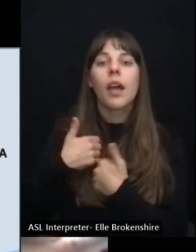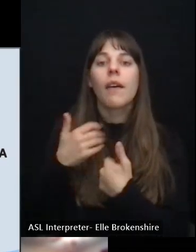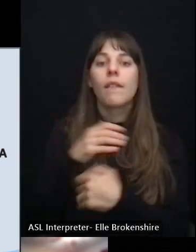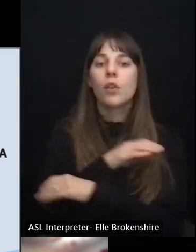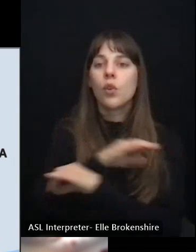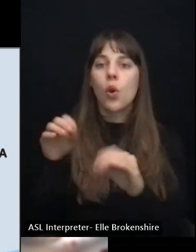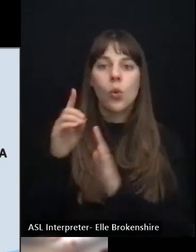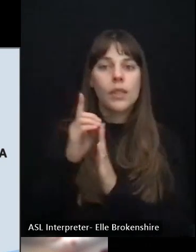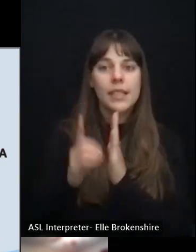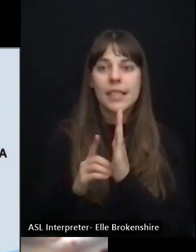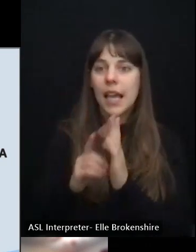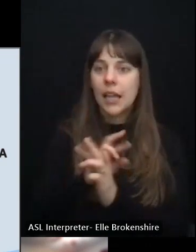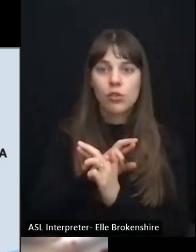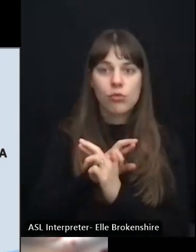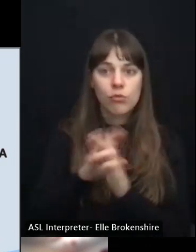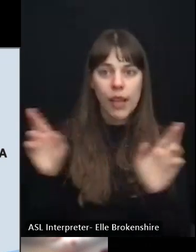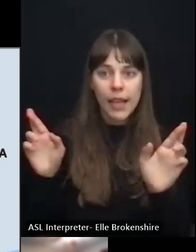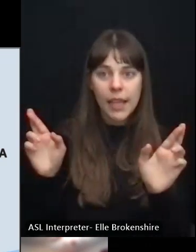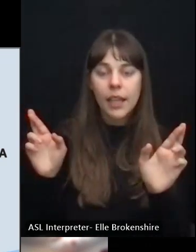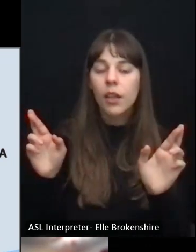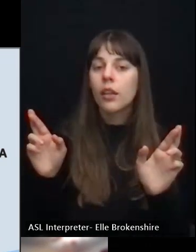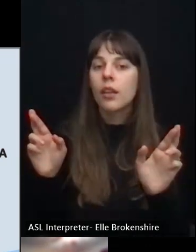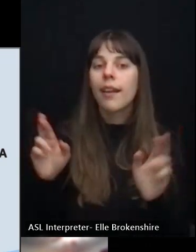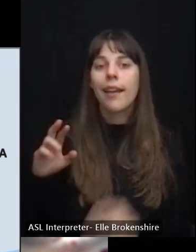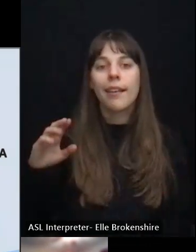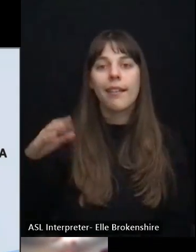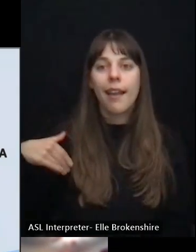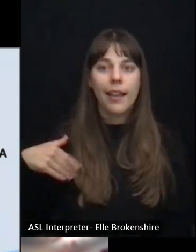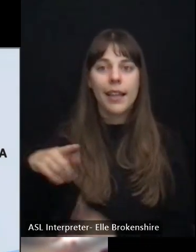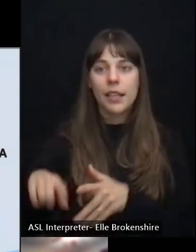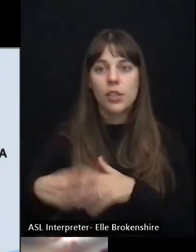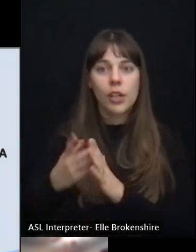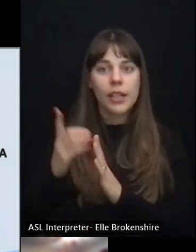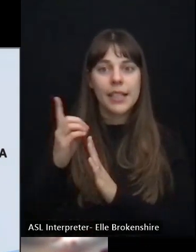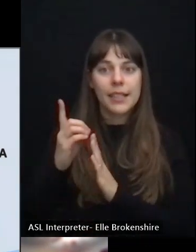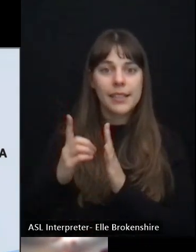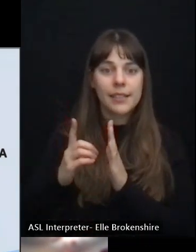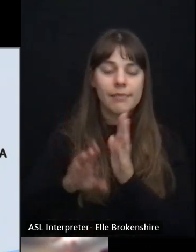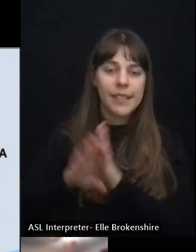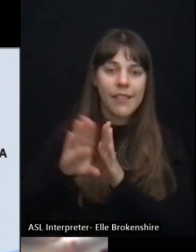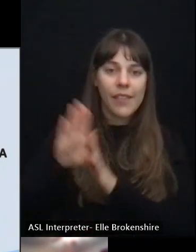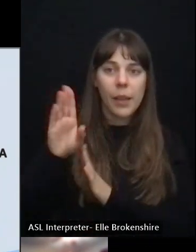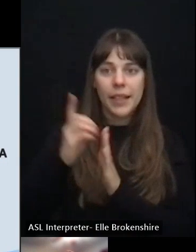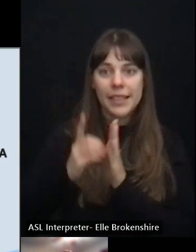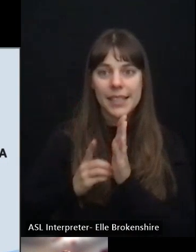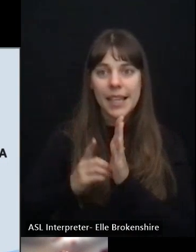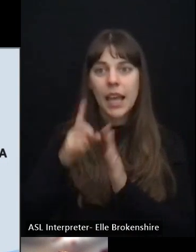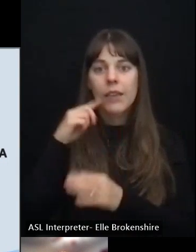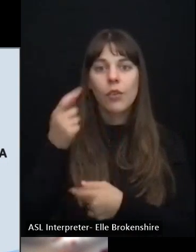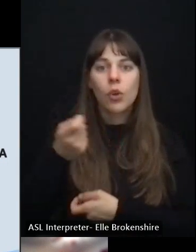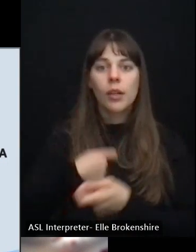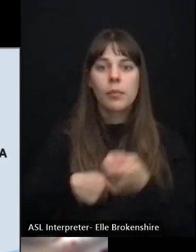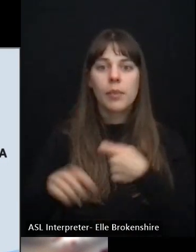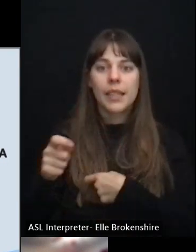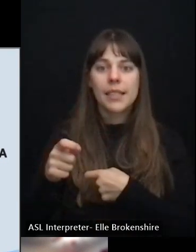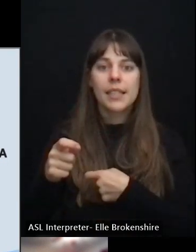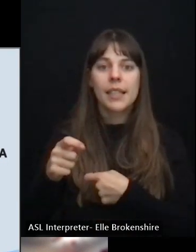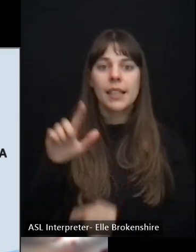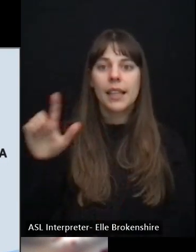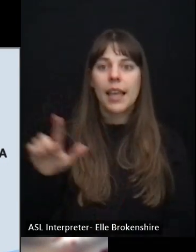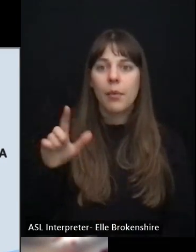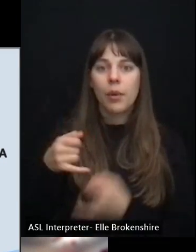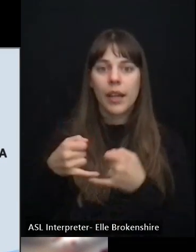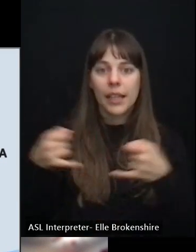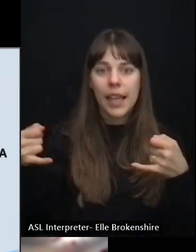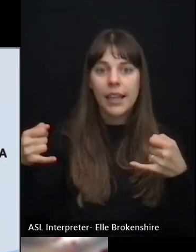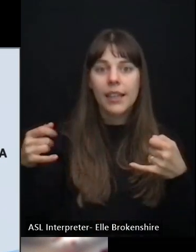hand or in development for the replacement of the components on the library line, like the signaling trackway over at Catenary and